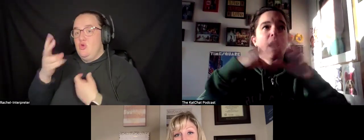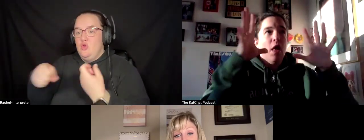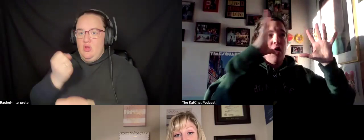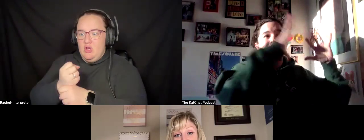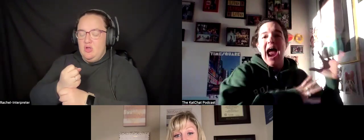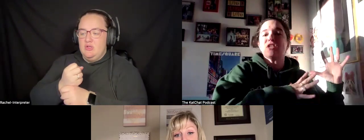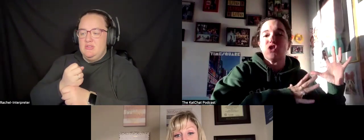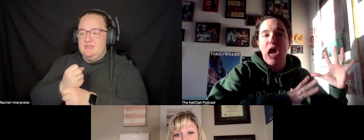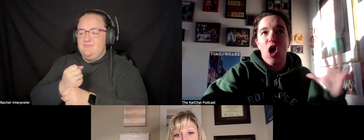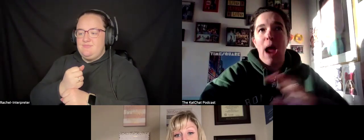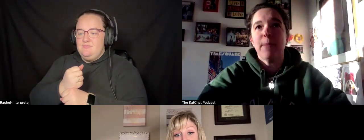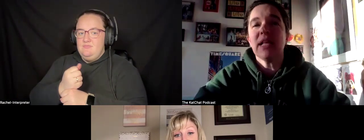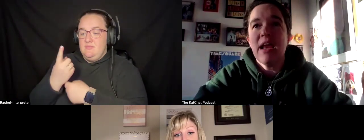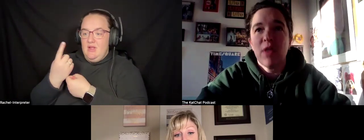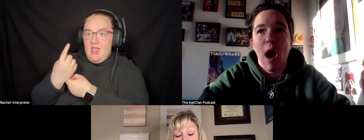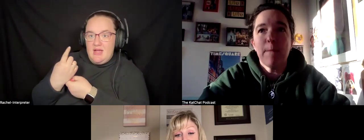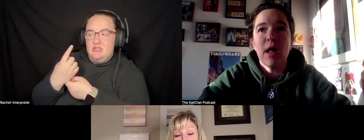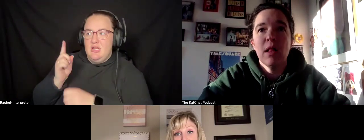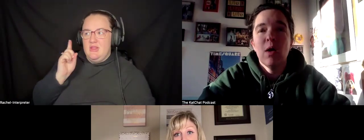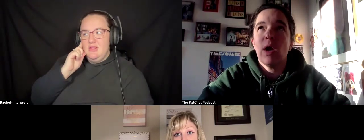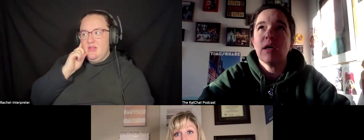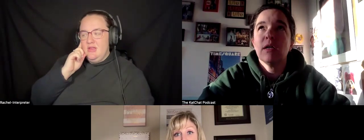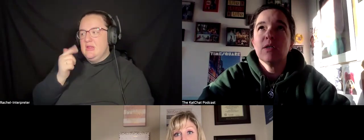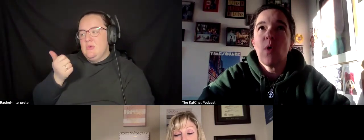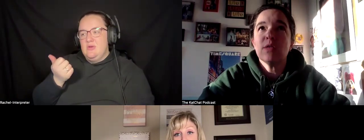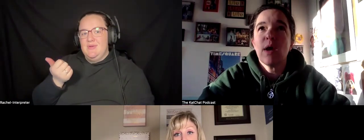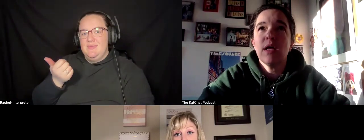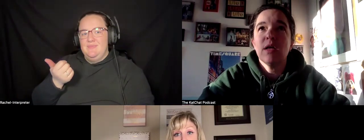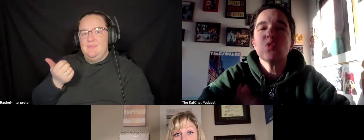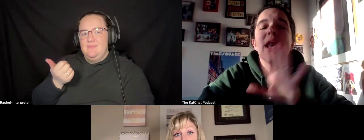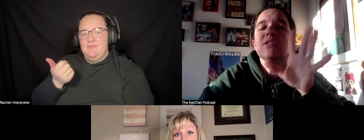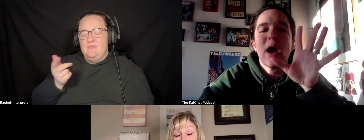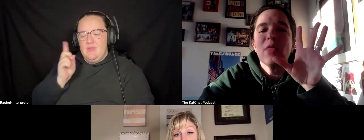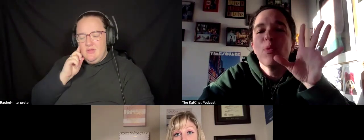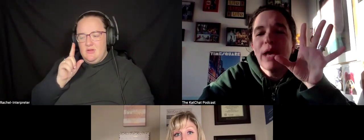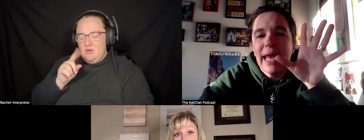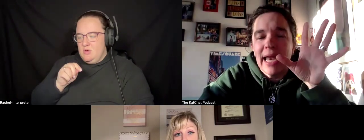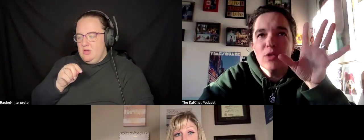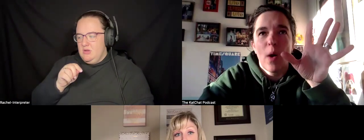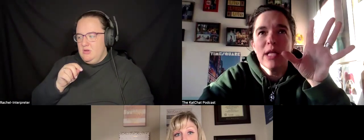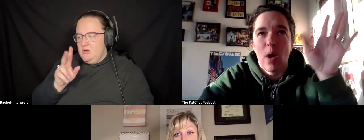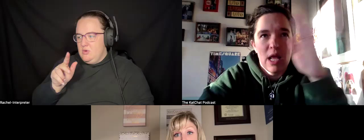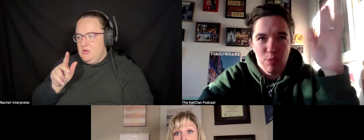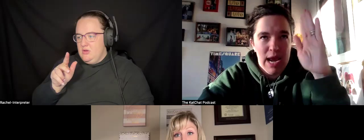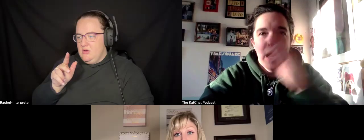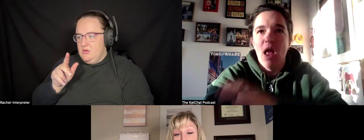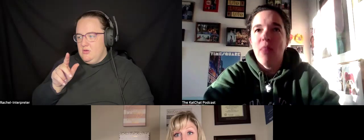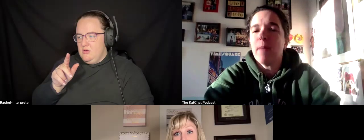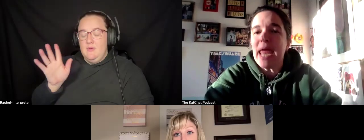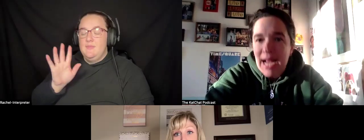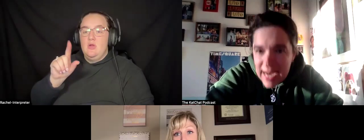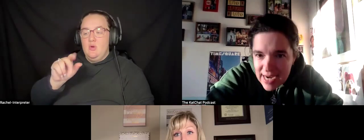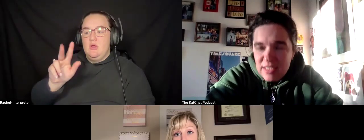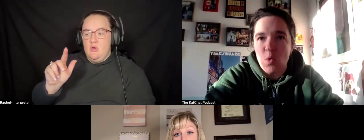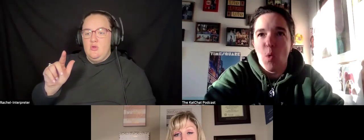I mean, last year I believe the couple, wait, 2020, 2023, 2023,